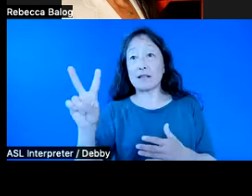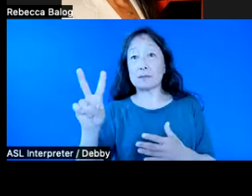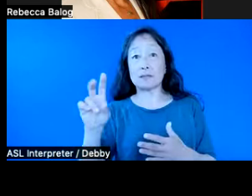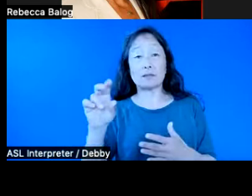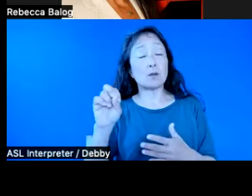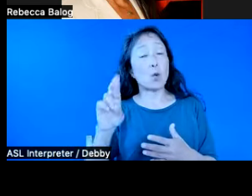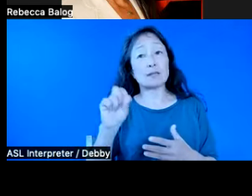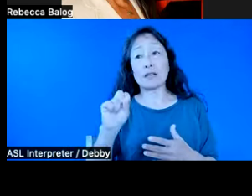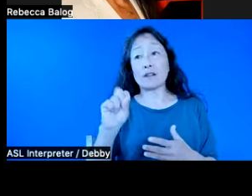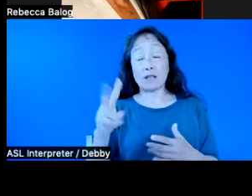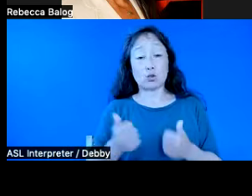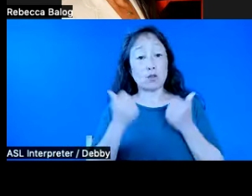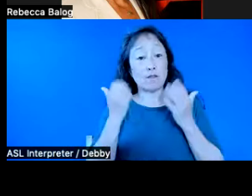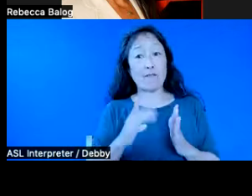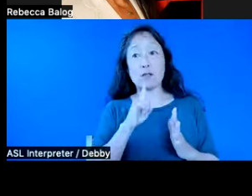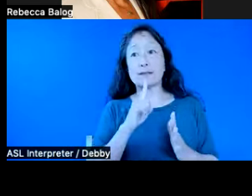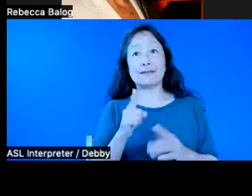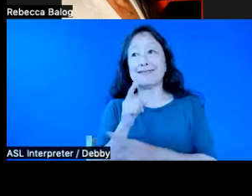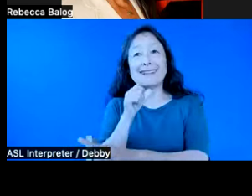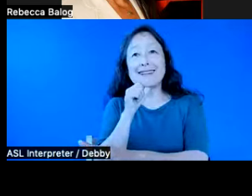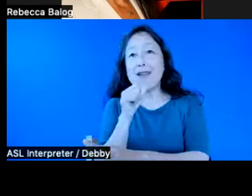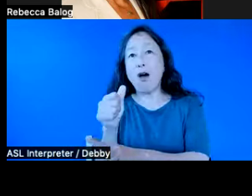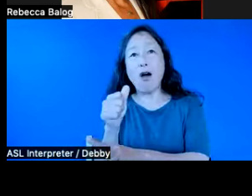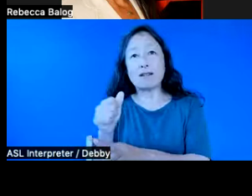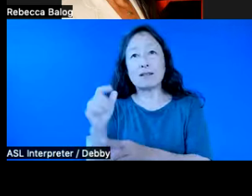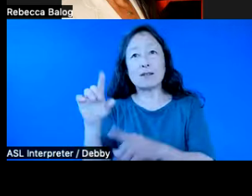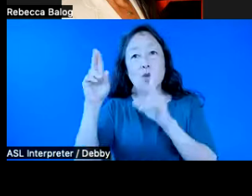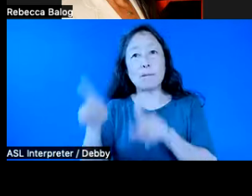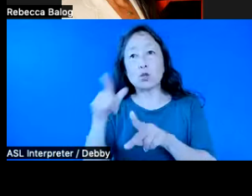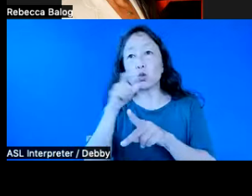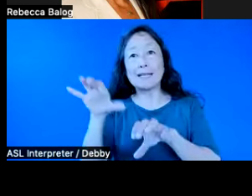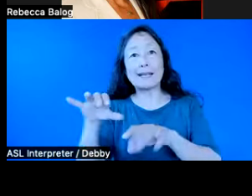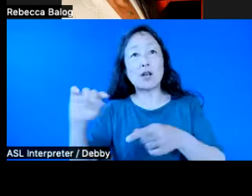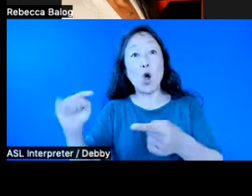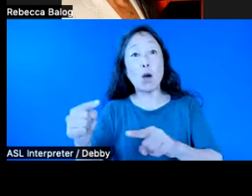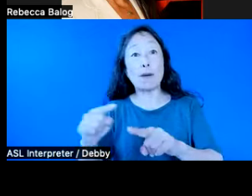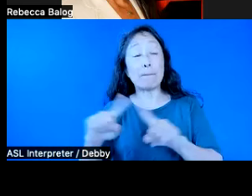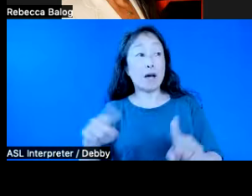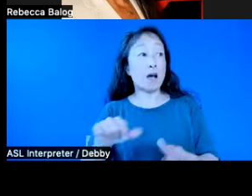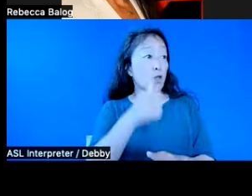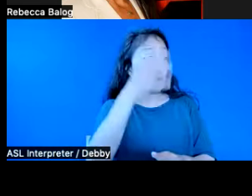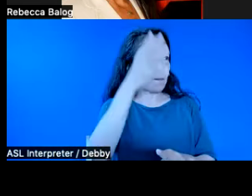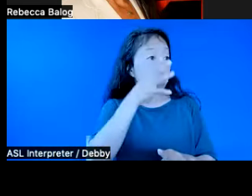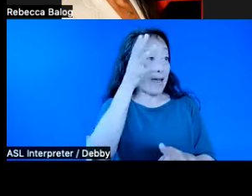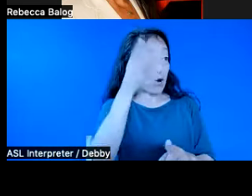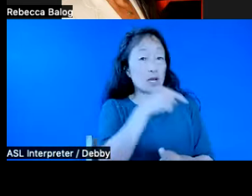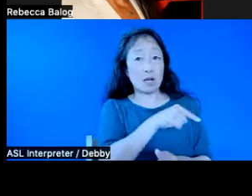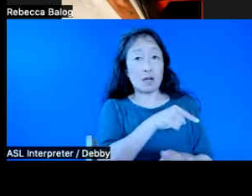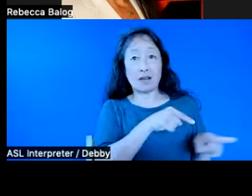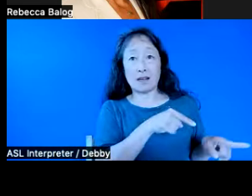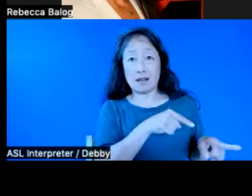non-offending parent, if there is a offending parent, they can remove children from the home and put them in a non-native